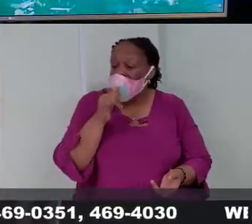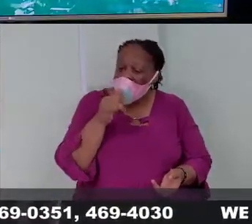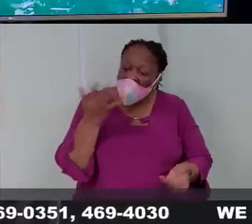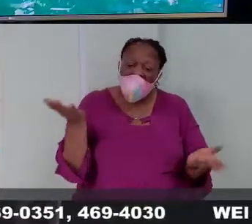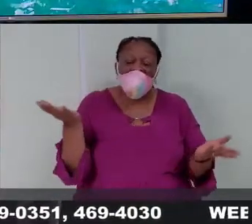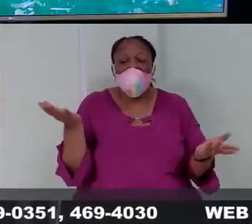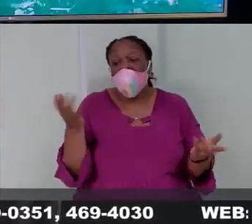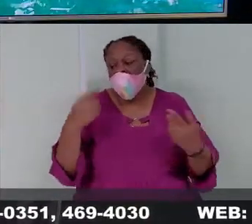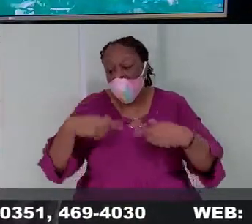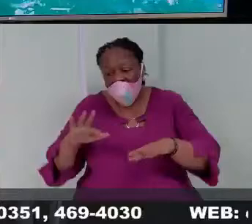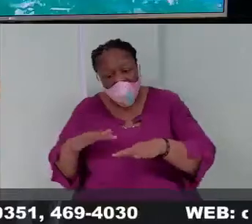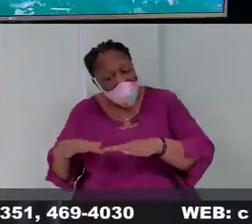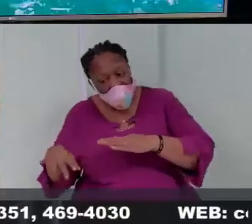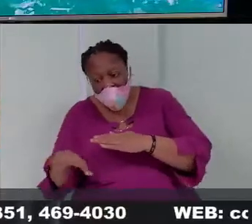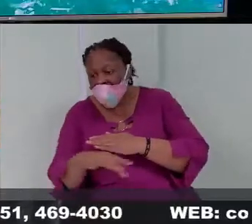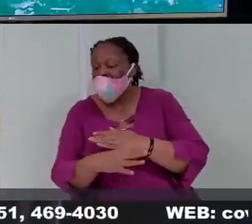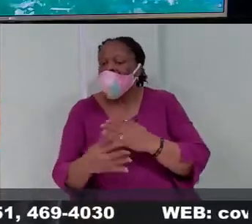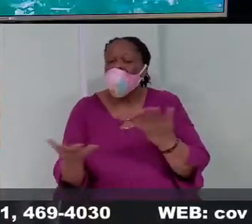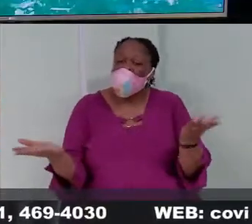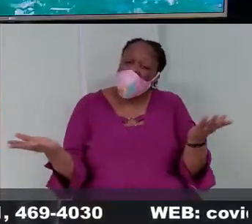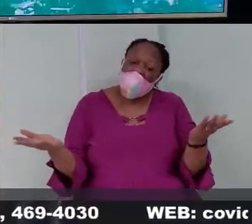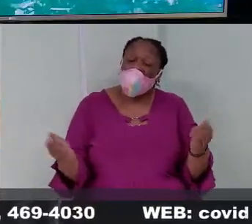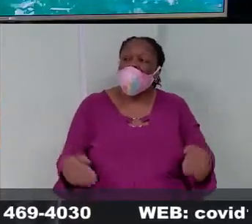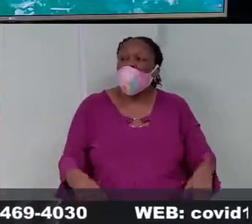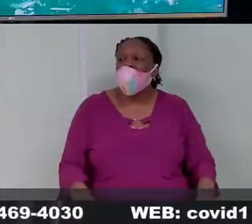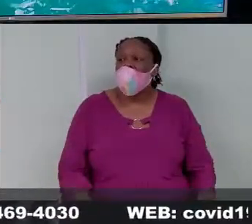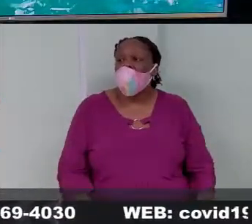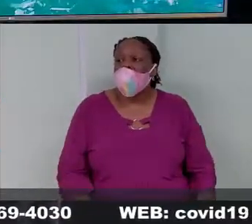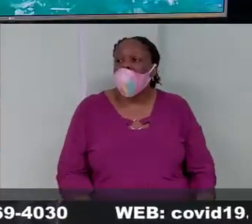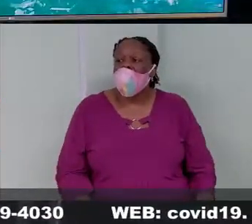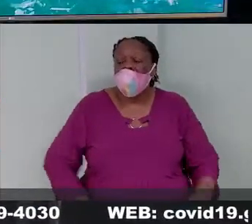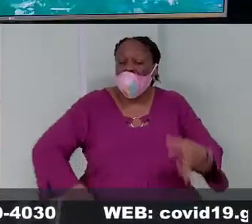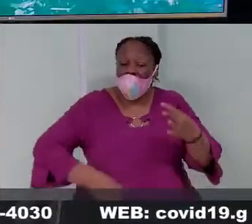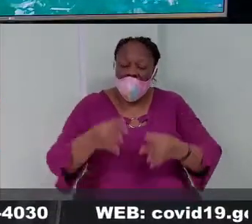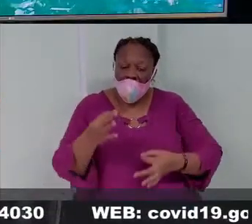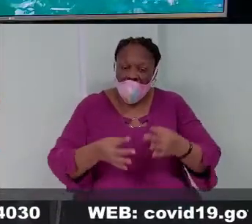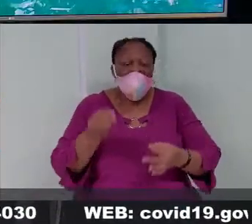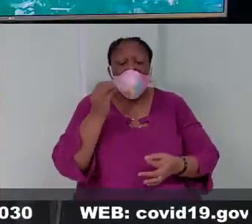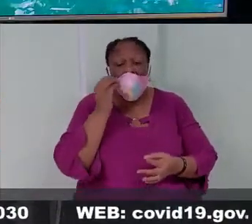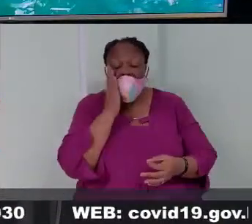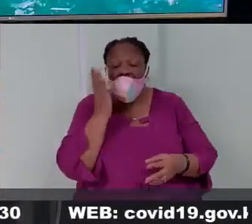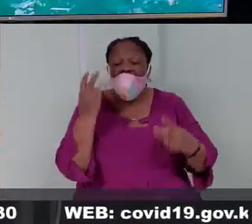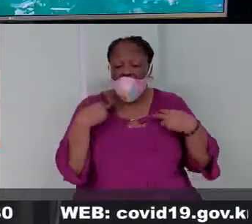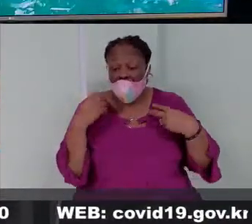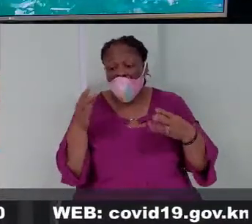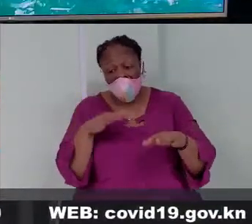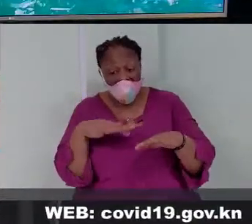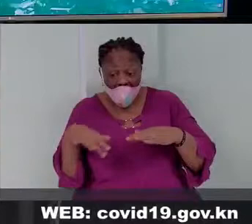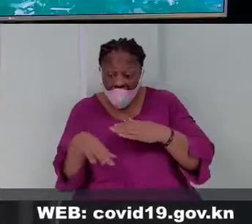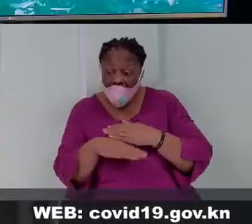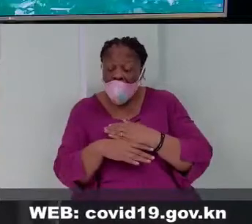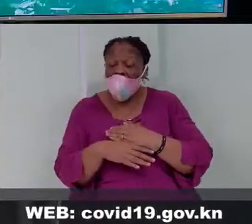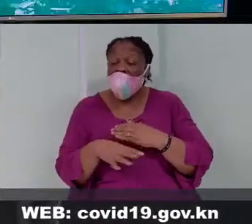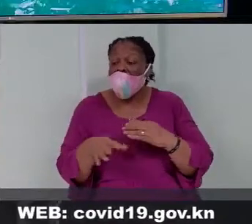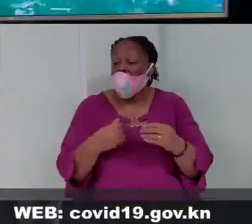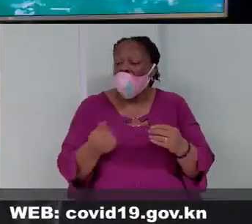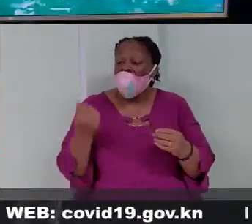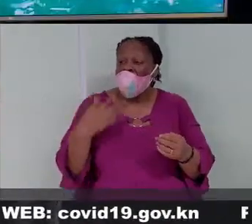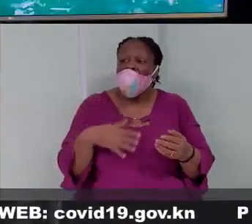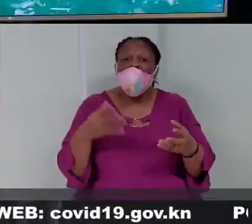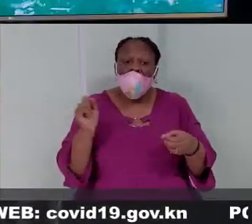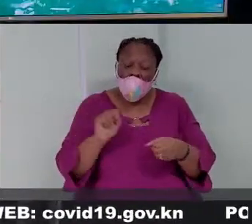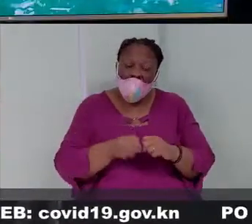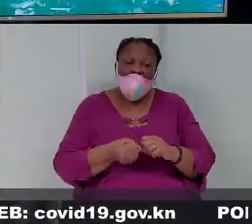to the sea, the beach, if the property is on the seaside, or you can use the swimming pool. All